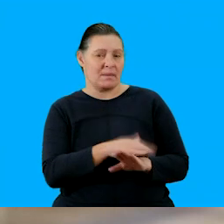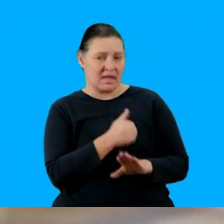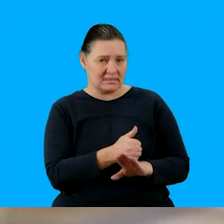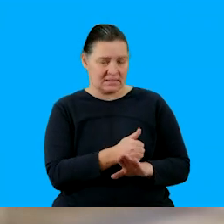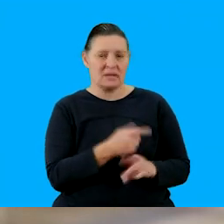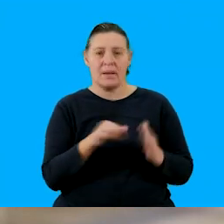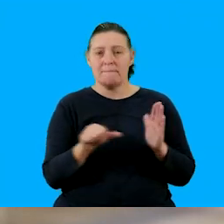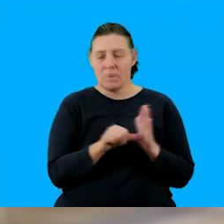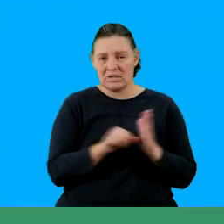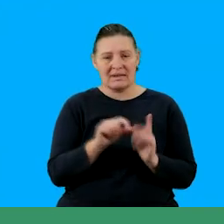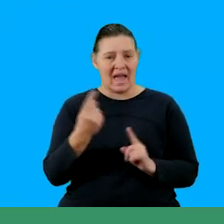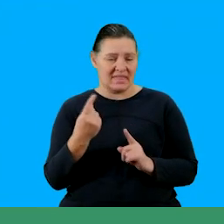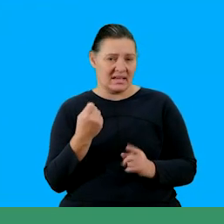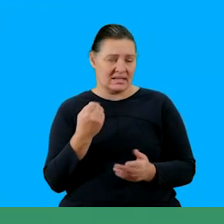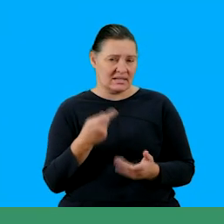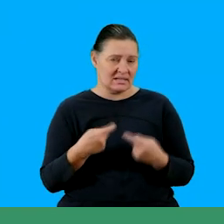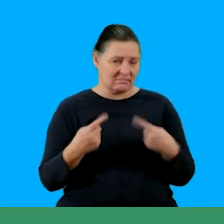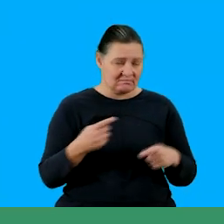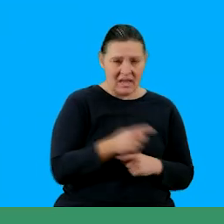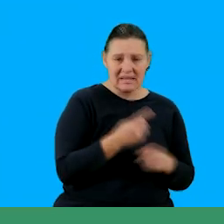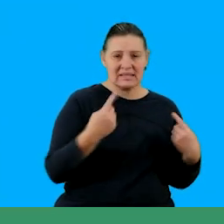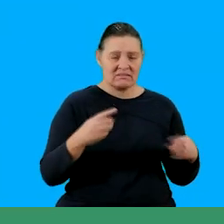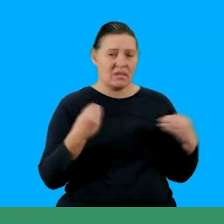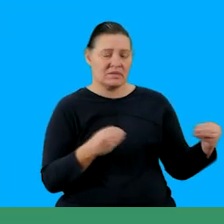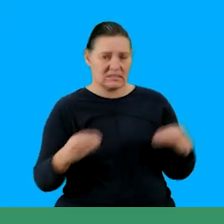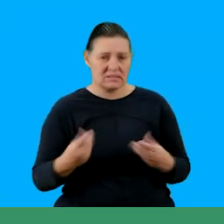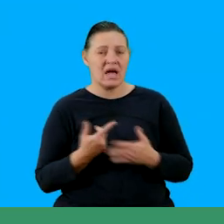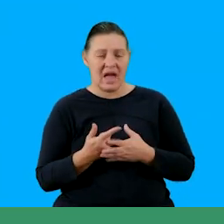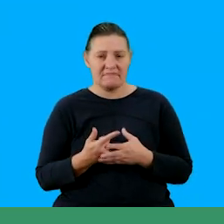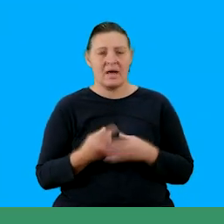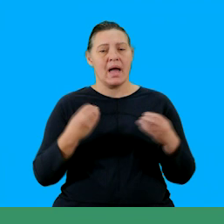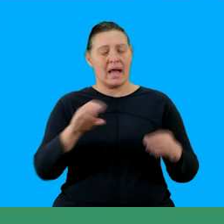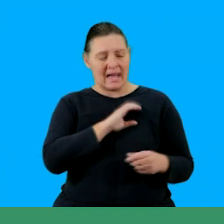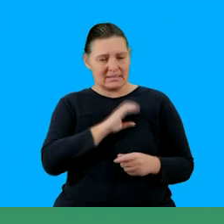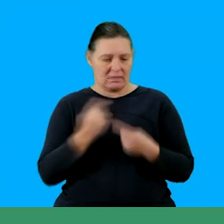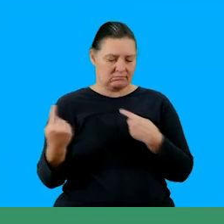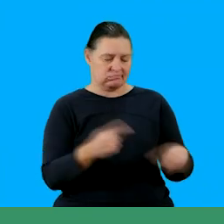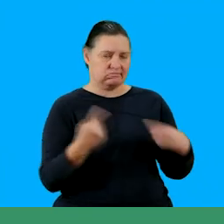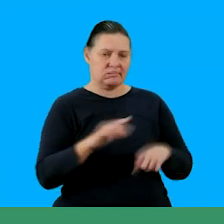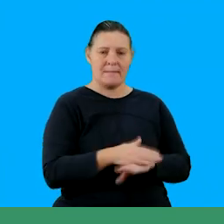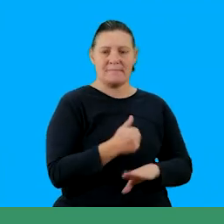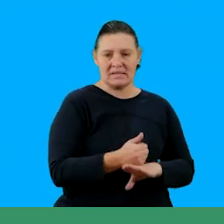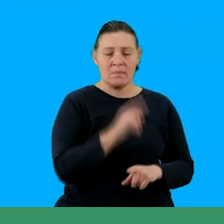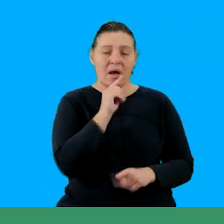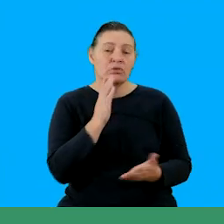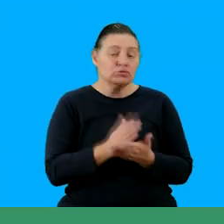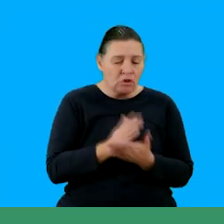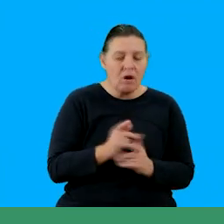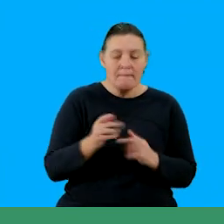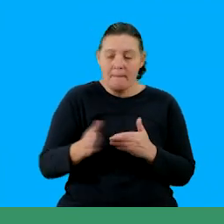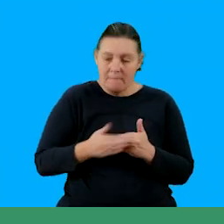Customer base is another key success factor. Successful businesses have a strong customer base and keep looking for ways